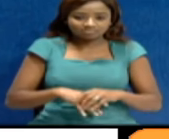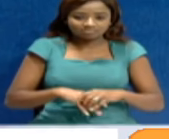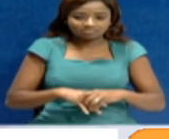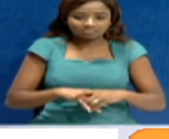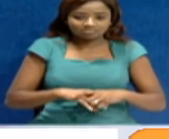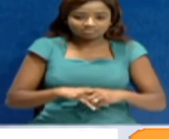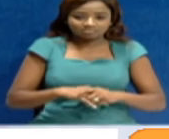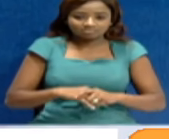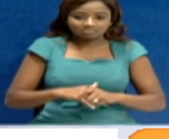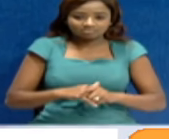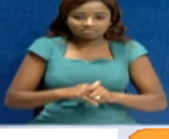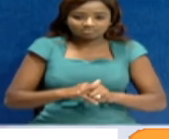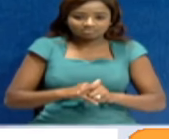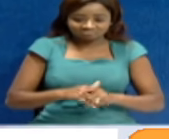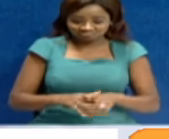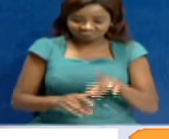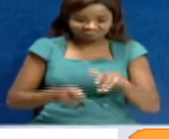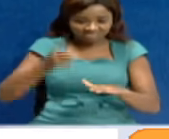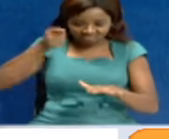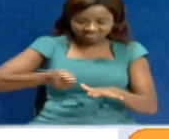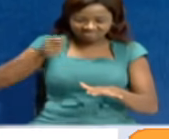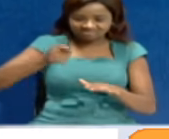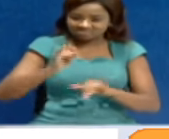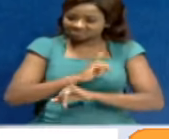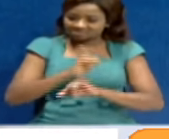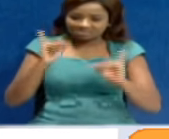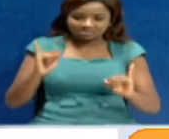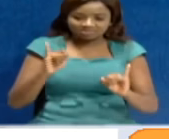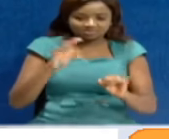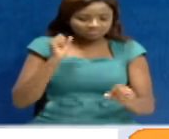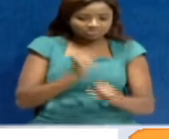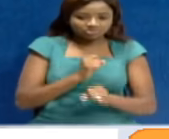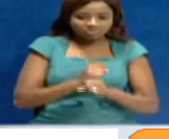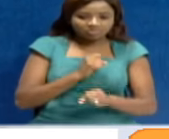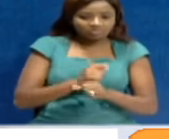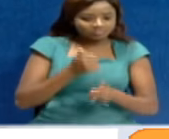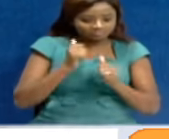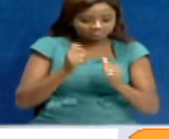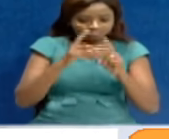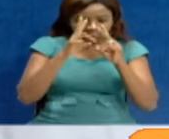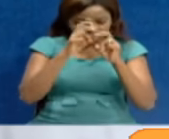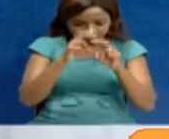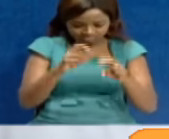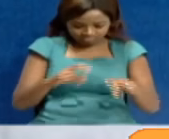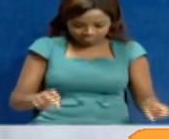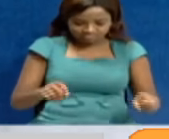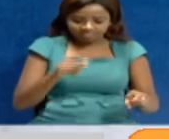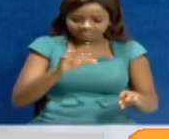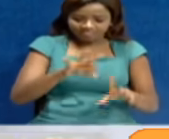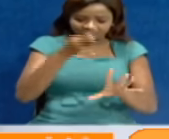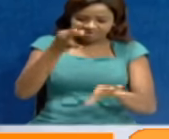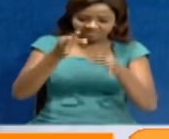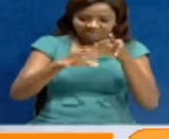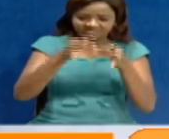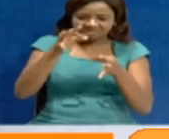judgment of the court, I think the judge did a thorough job. He made findings that are important to advance